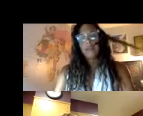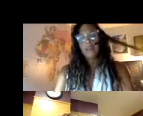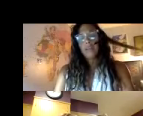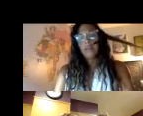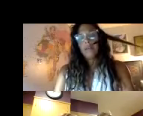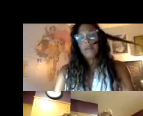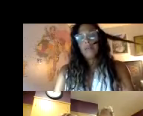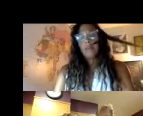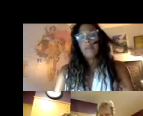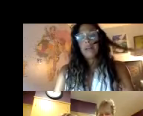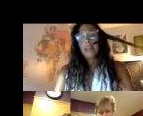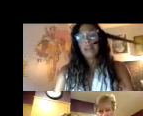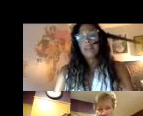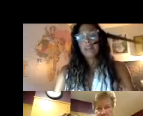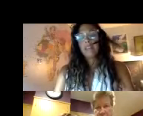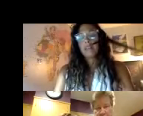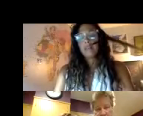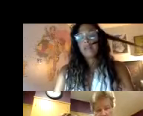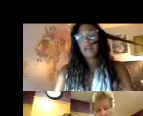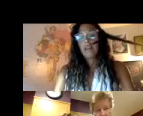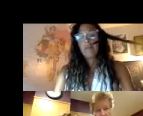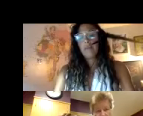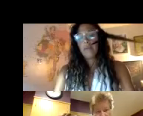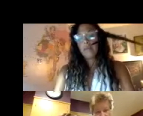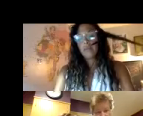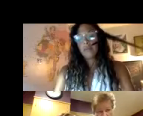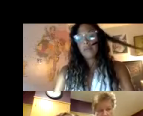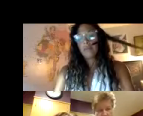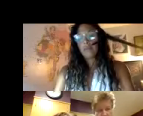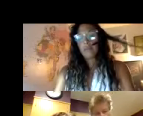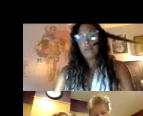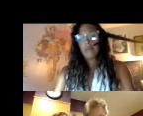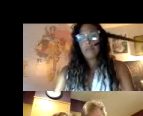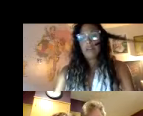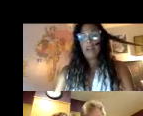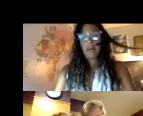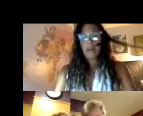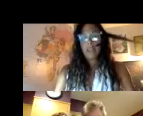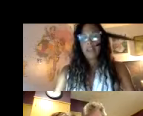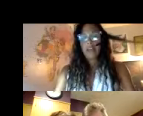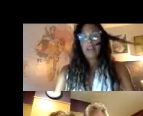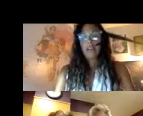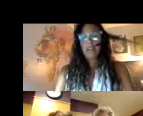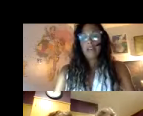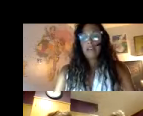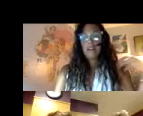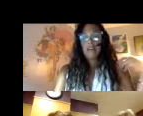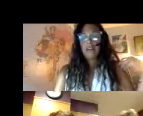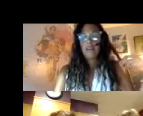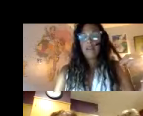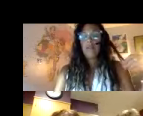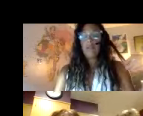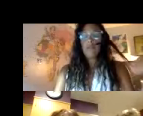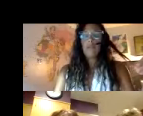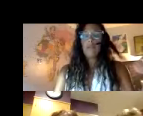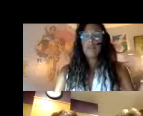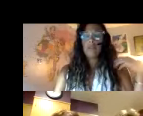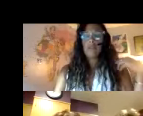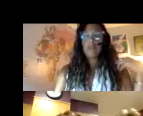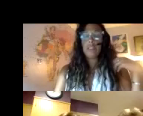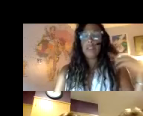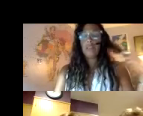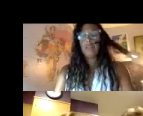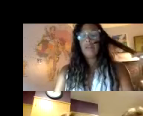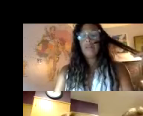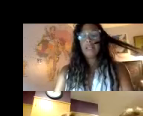waterfront. That's something that we've heard from our previous outreach, that people